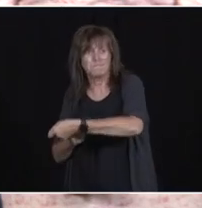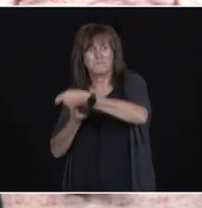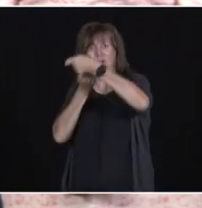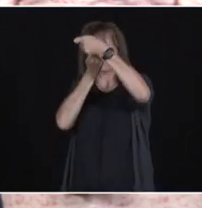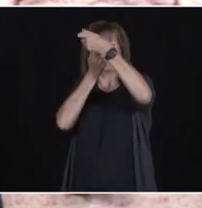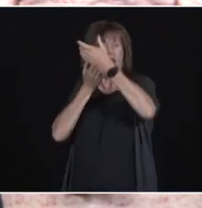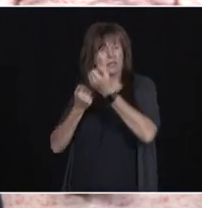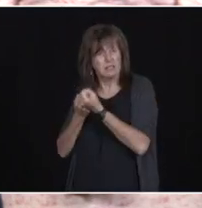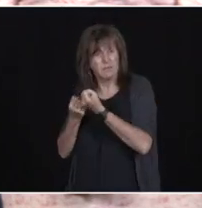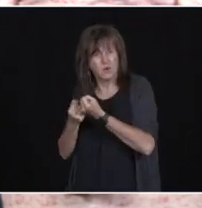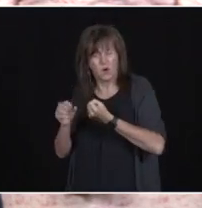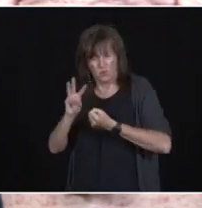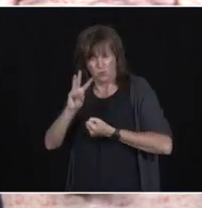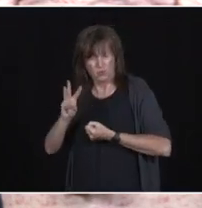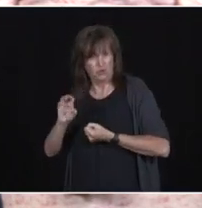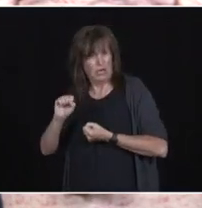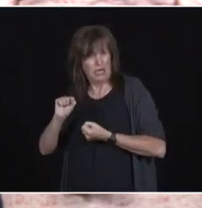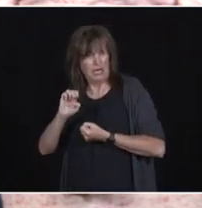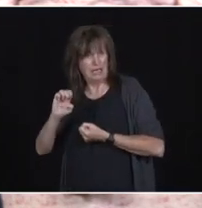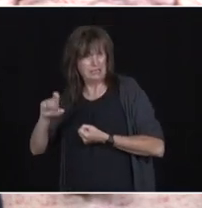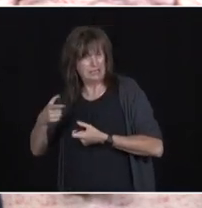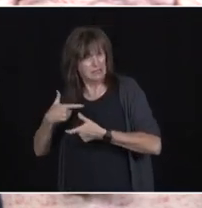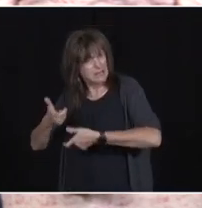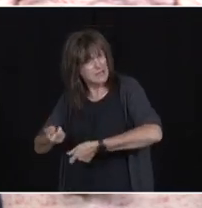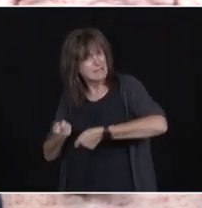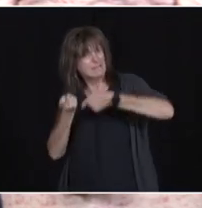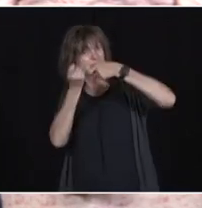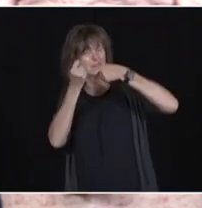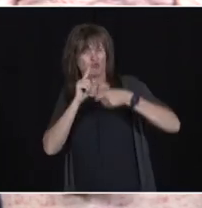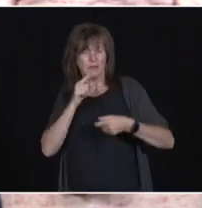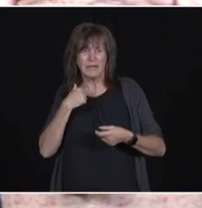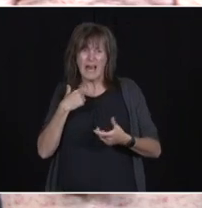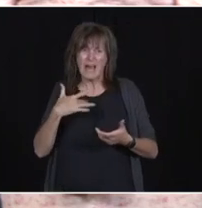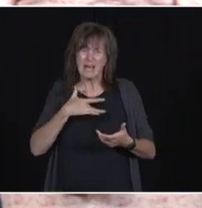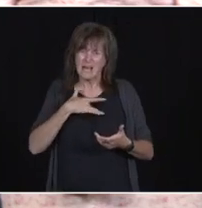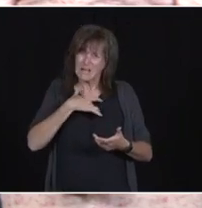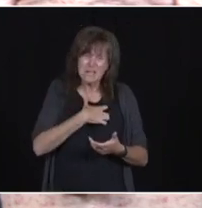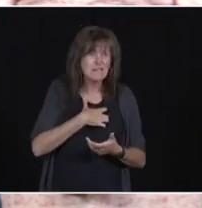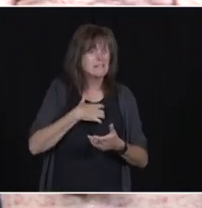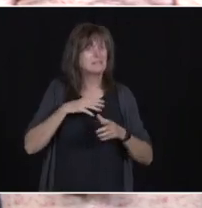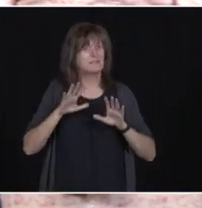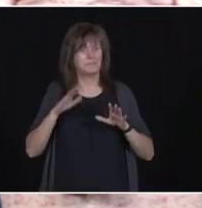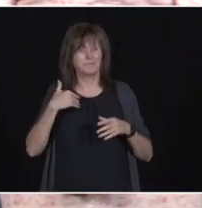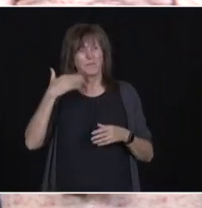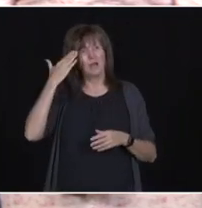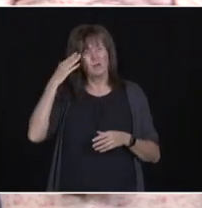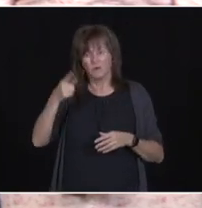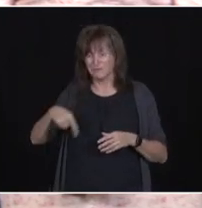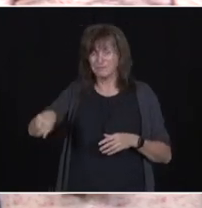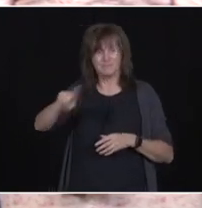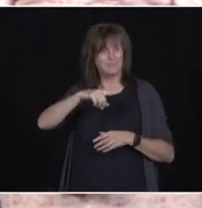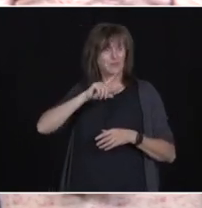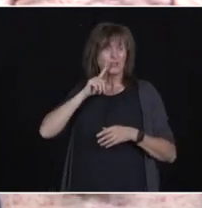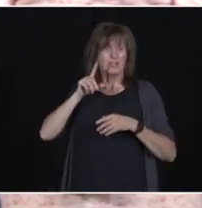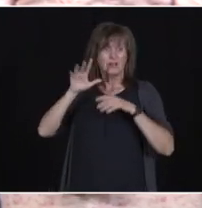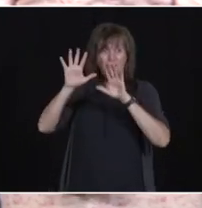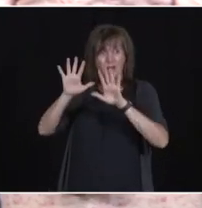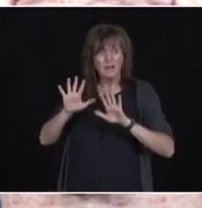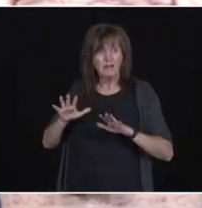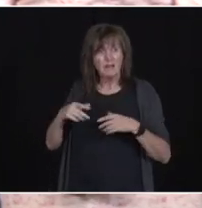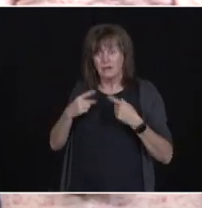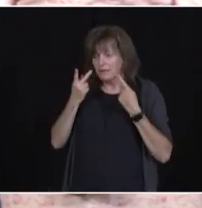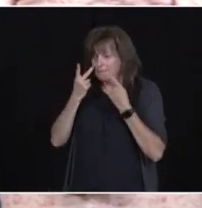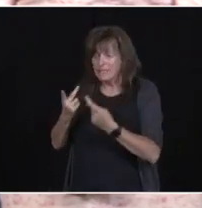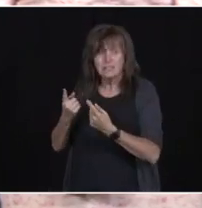heart breaks for them. They're fabulous people down there. They treated me like gold when I went down there. I'm so, so grateful. And I'm